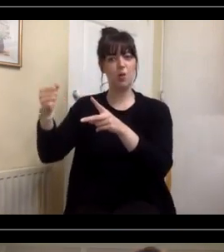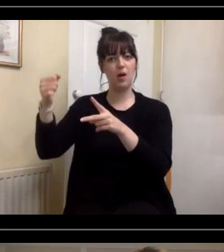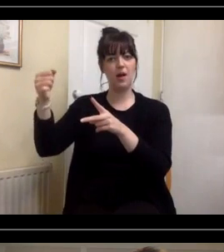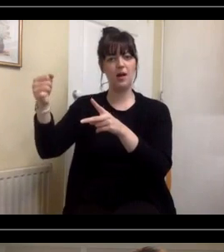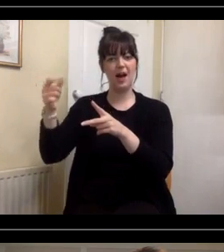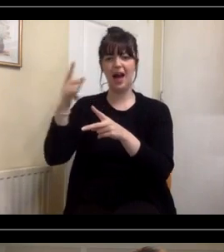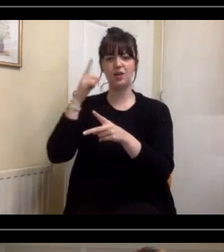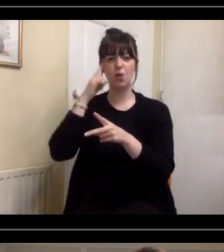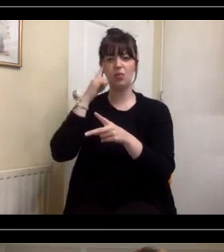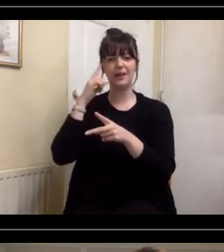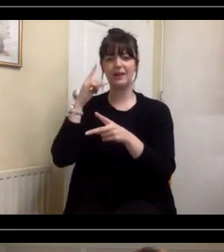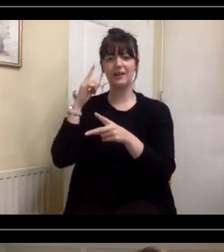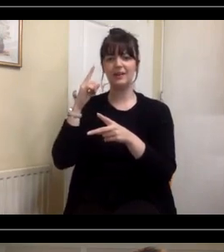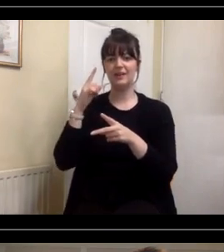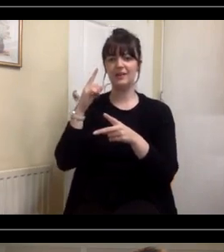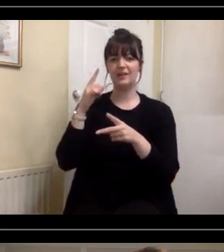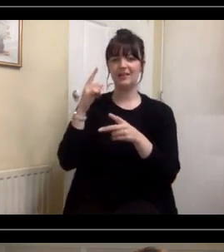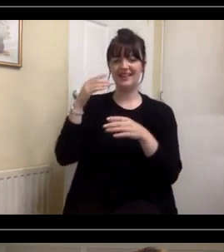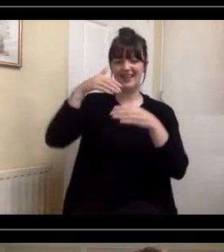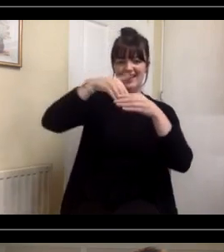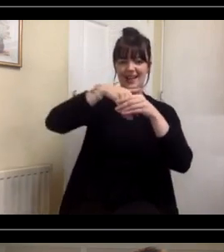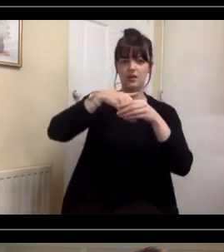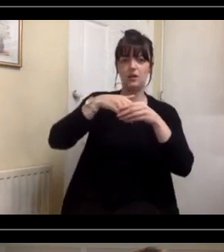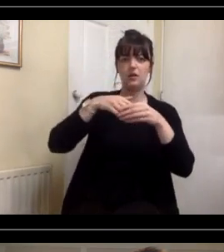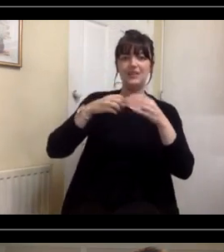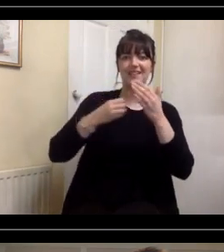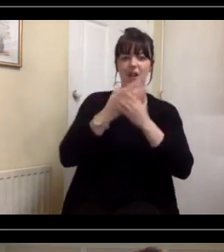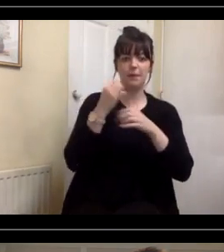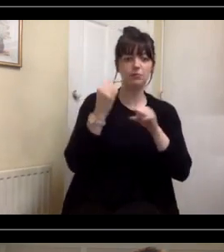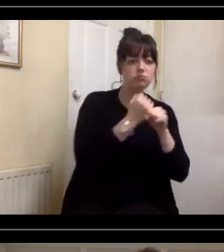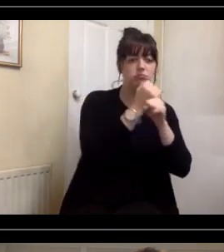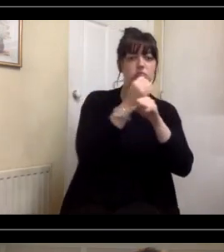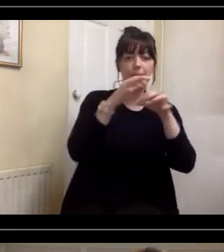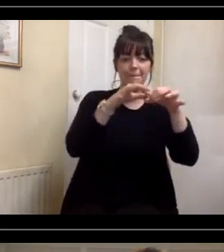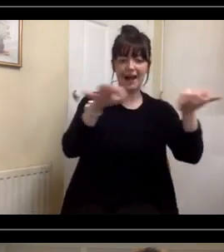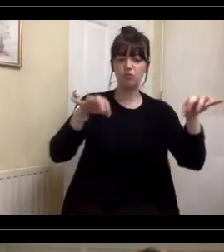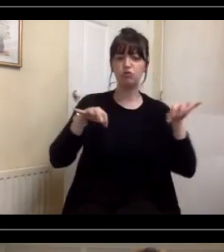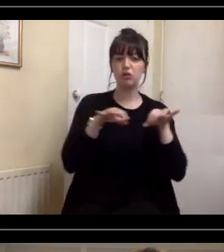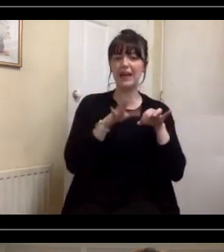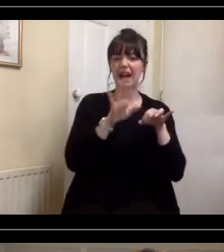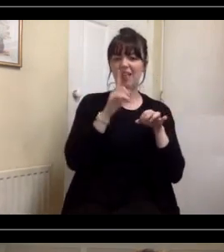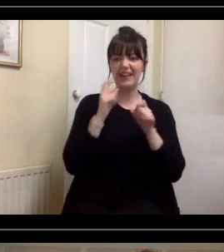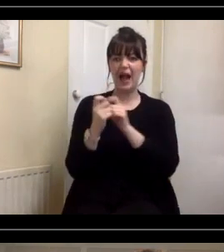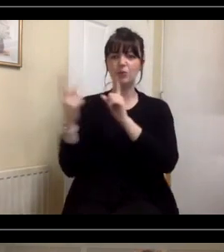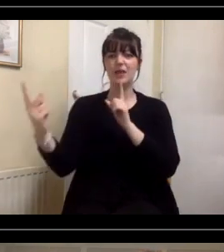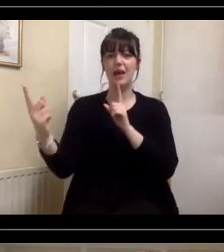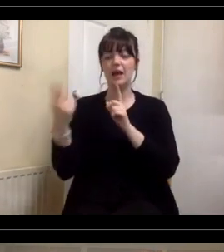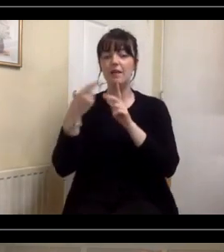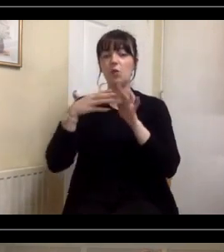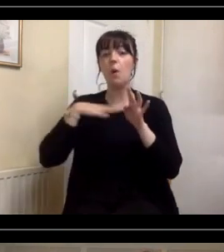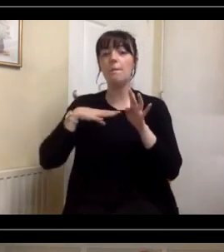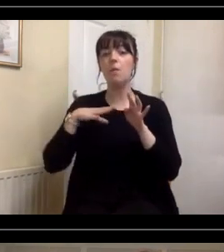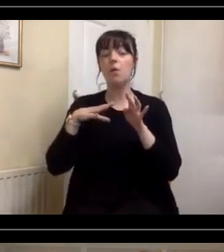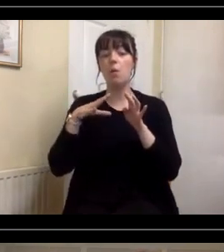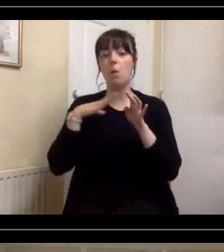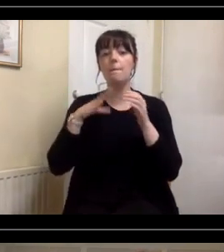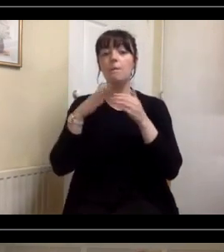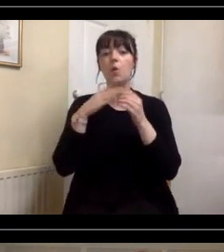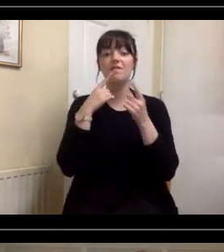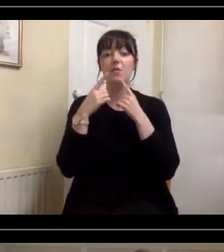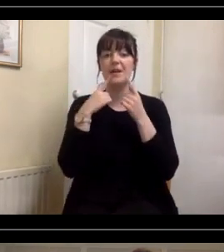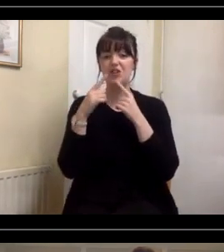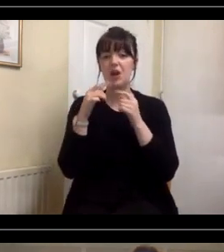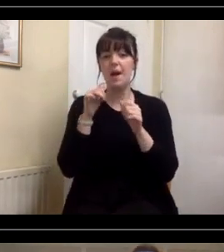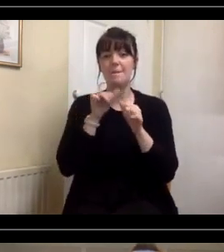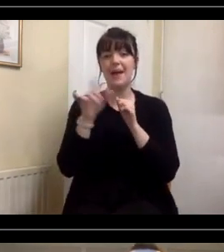development boundary. However, I think if you like more detail on the public rights of way, I think the best thing